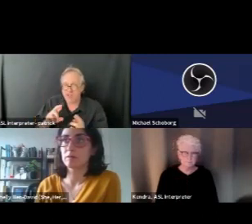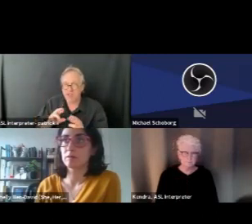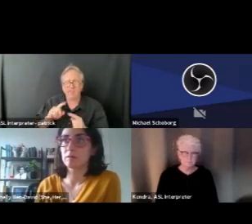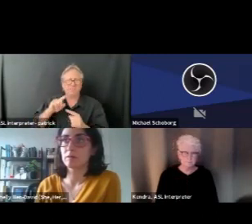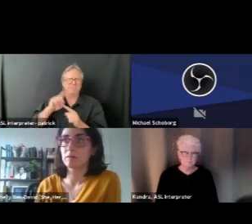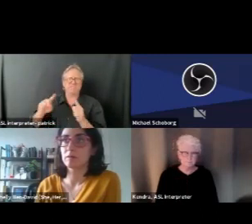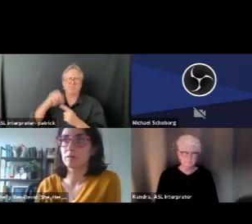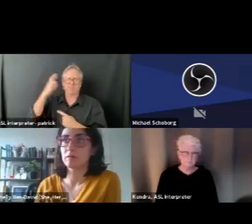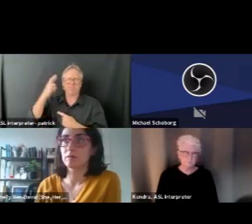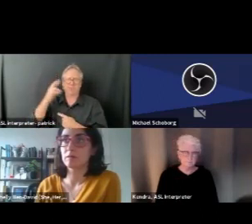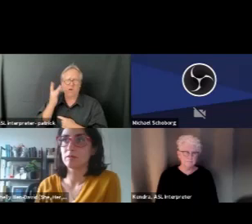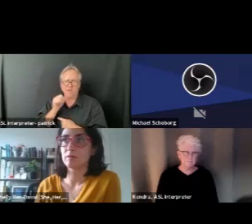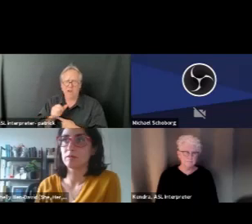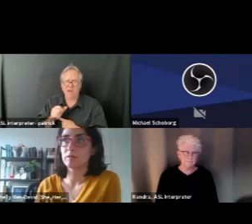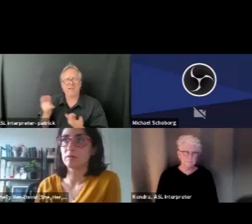other reasons.